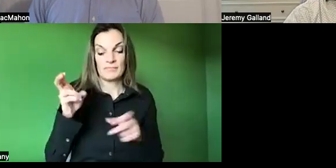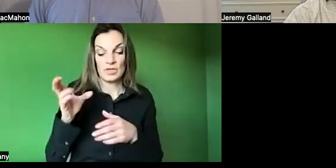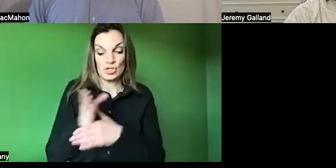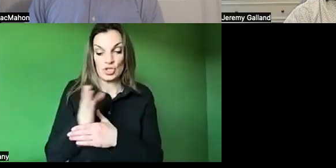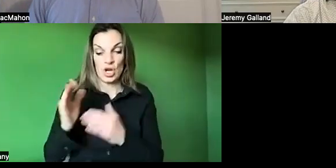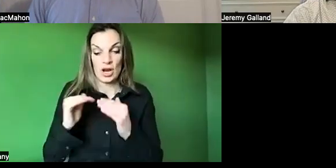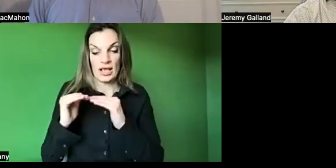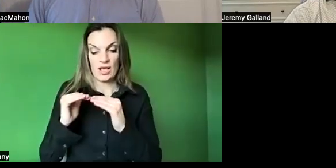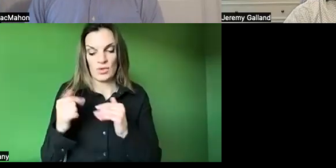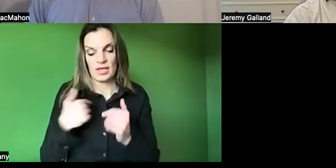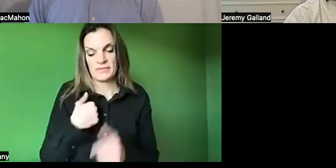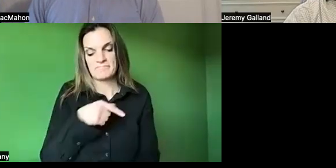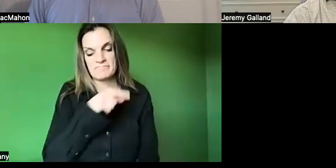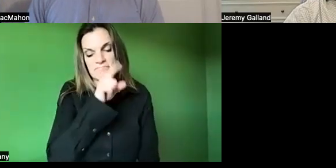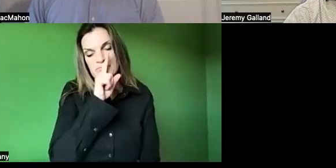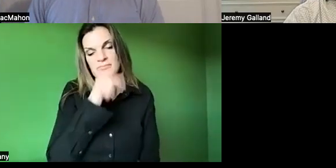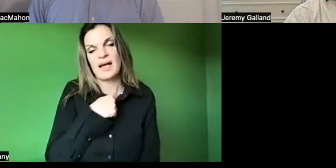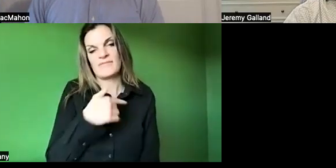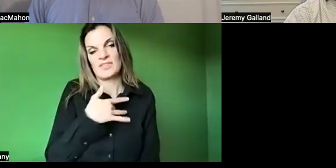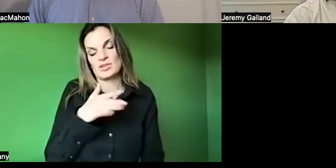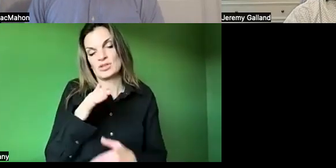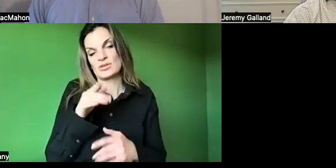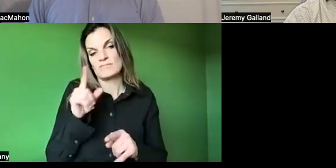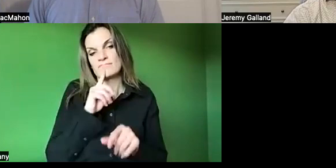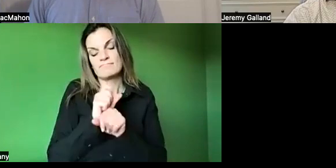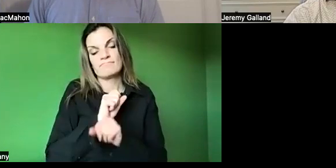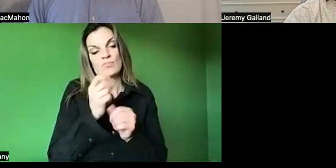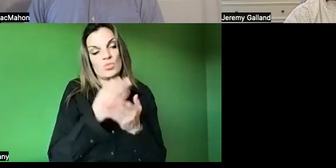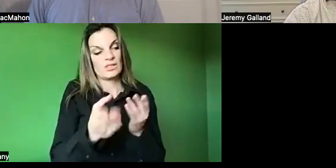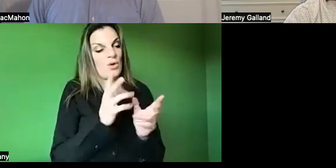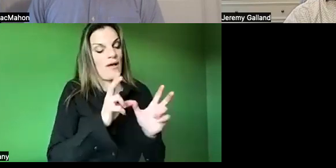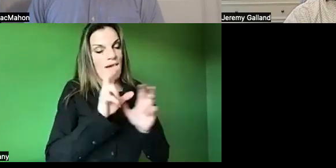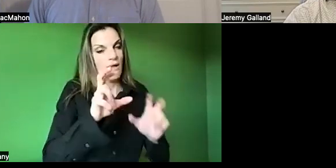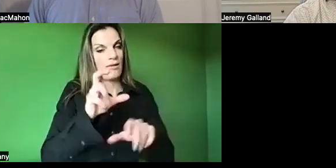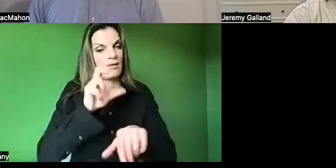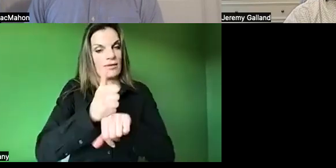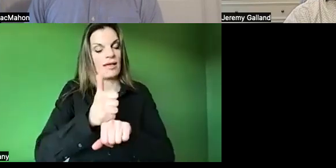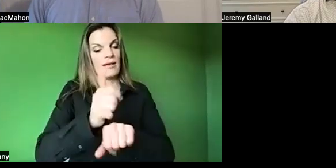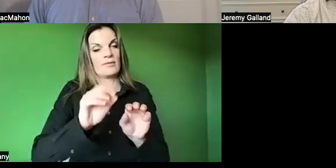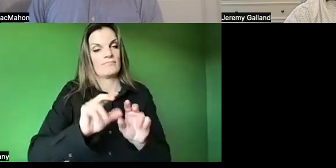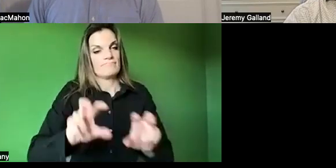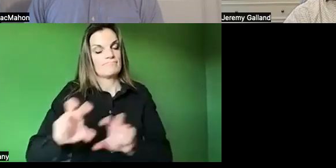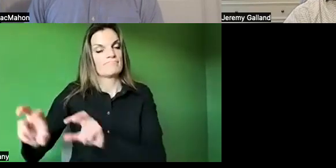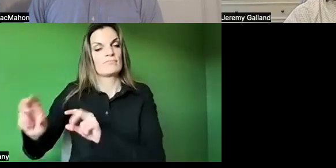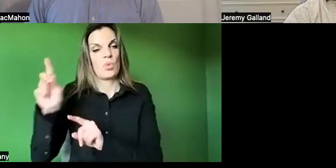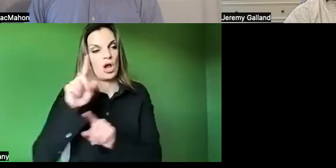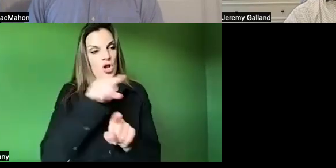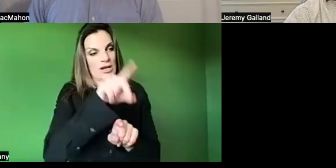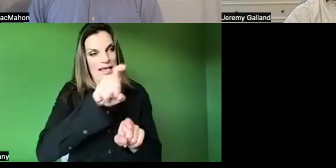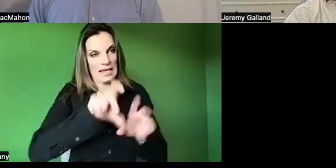equally. It's a matter of the resources being allocated to where there is the greatest